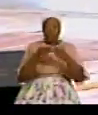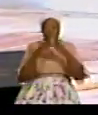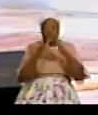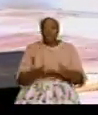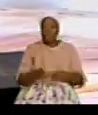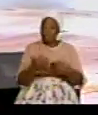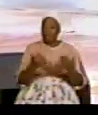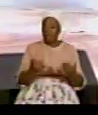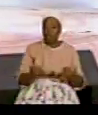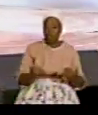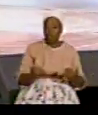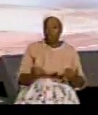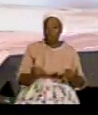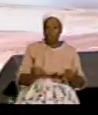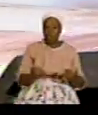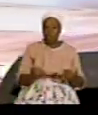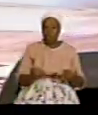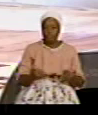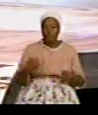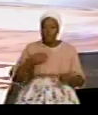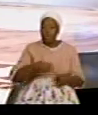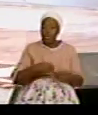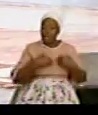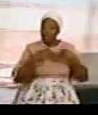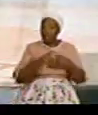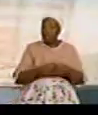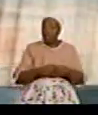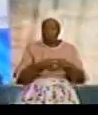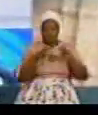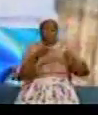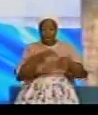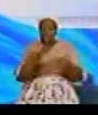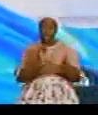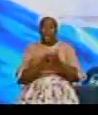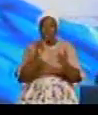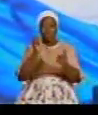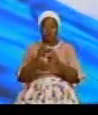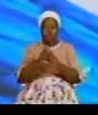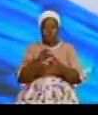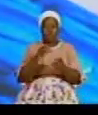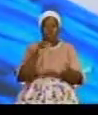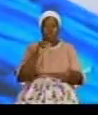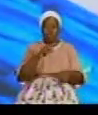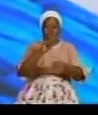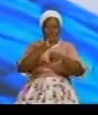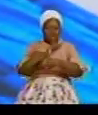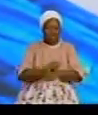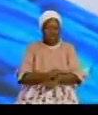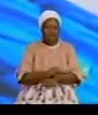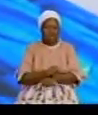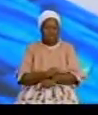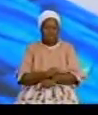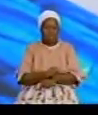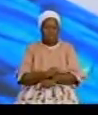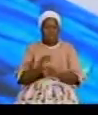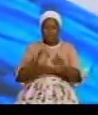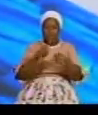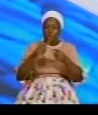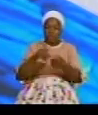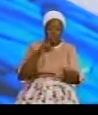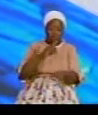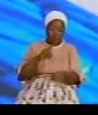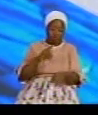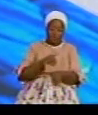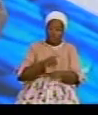But now, we need to look at that word tradition. If you go to the dictionary and find